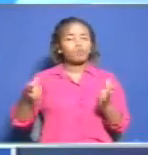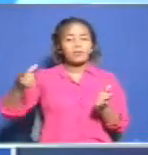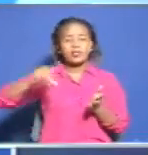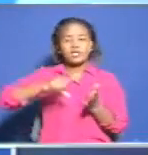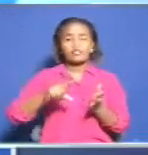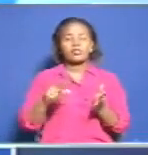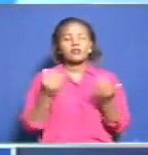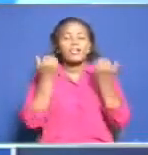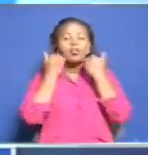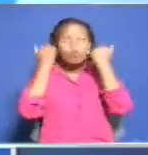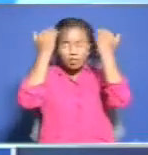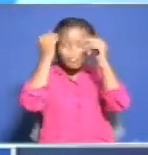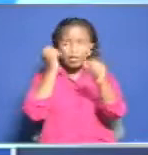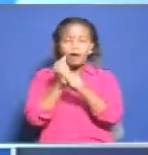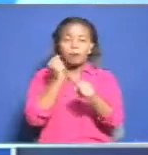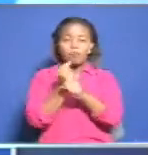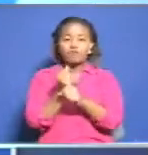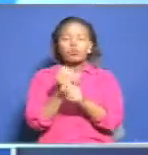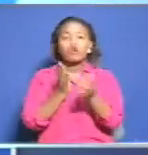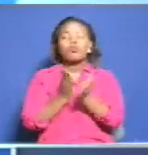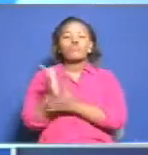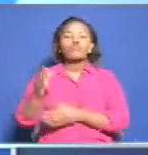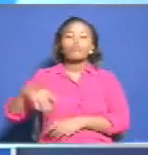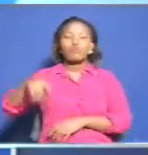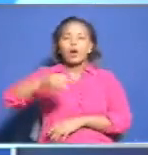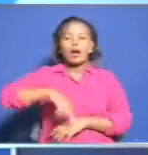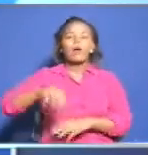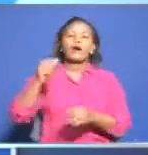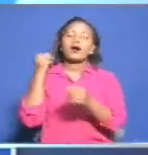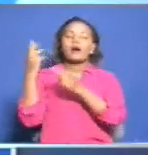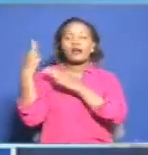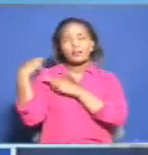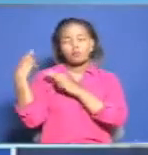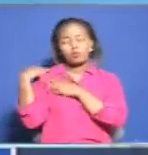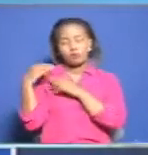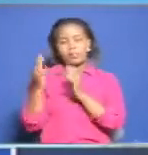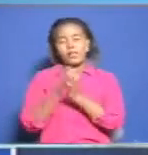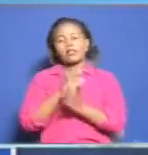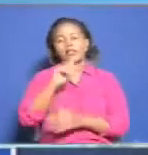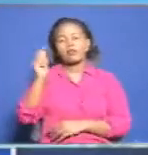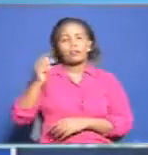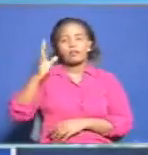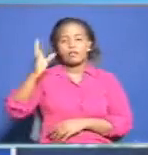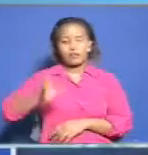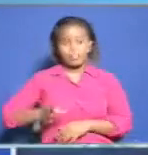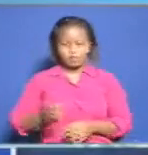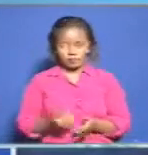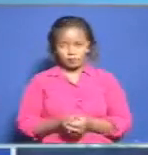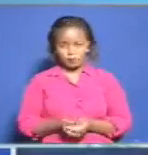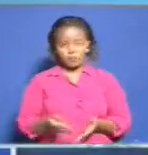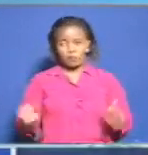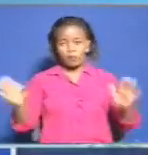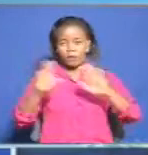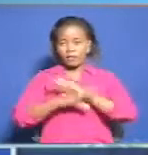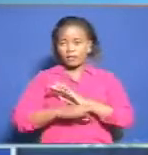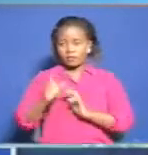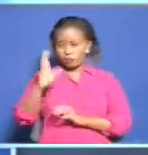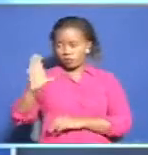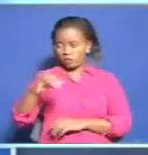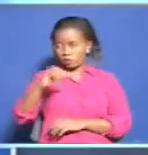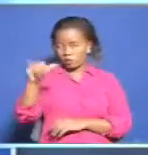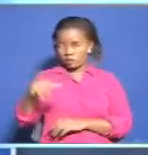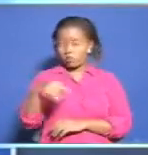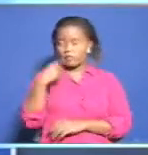judiciary functions based on our track record and means of Kenyans. Deputy Chief Justice Philomena Mwilu, who served as Acting